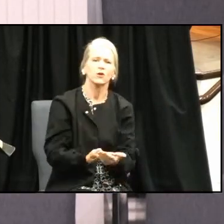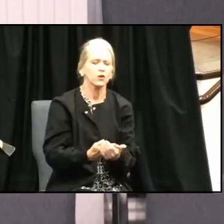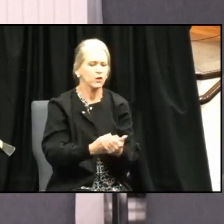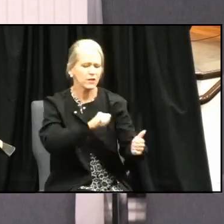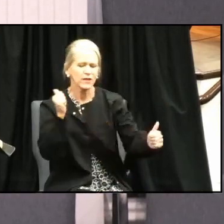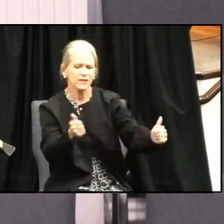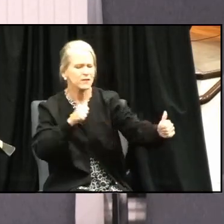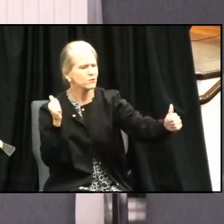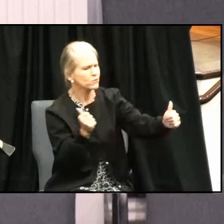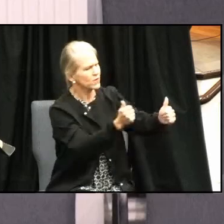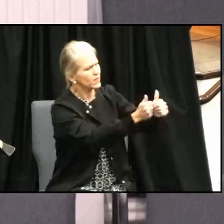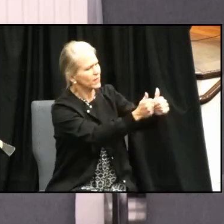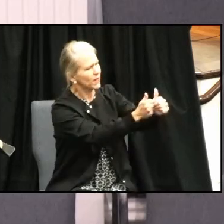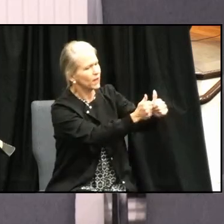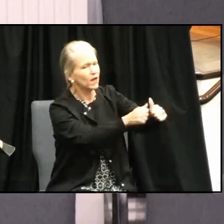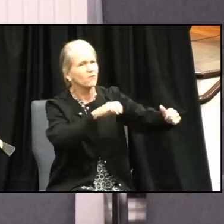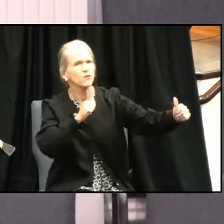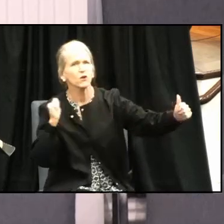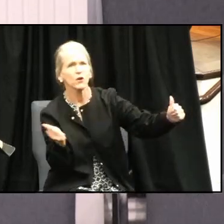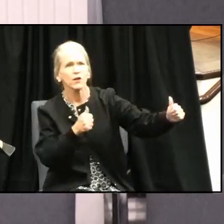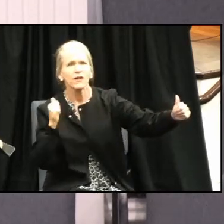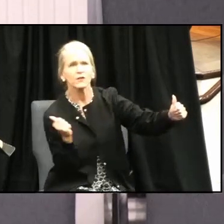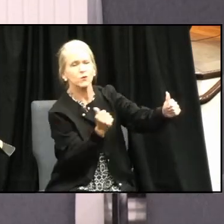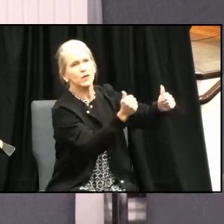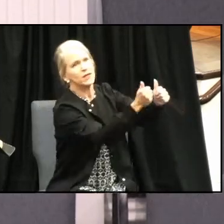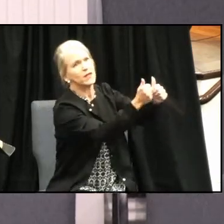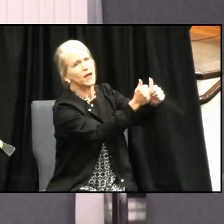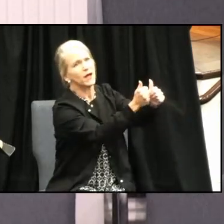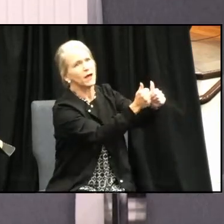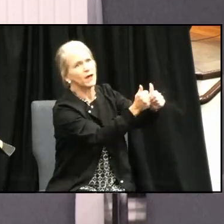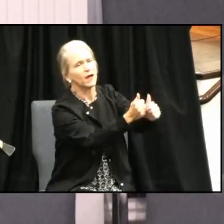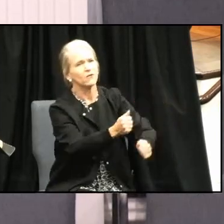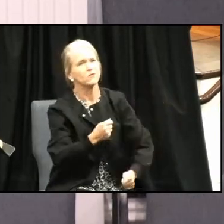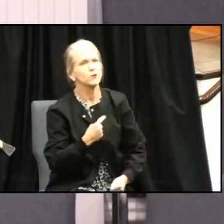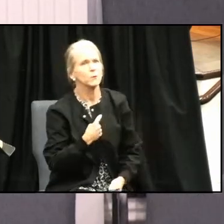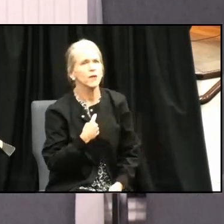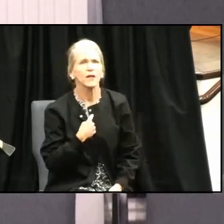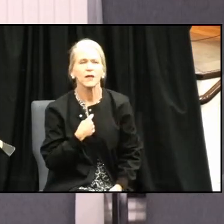Your goodness is running after us,